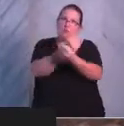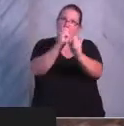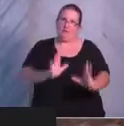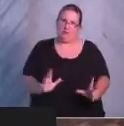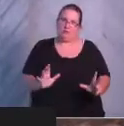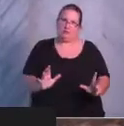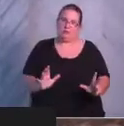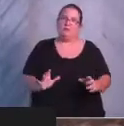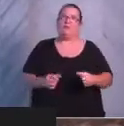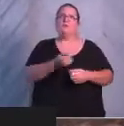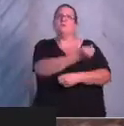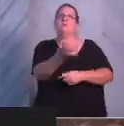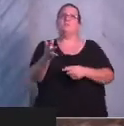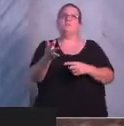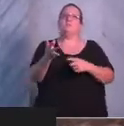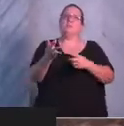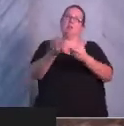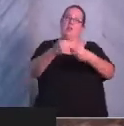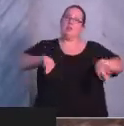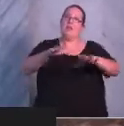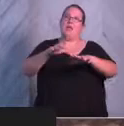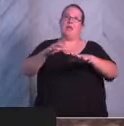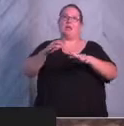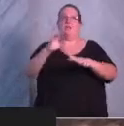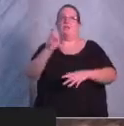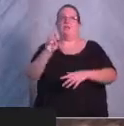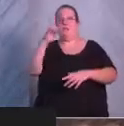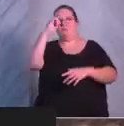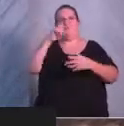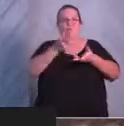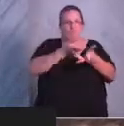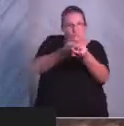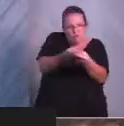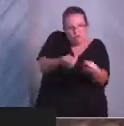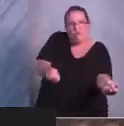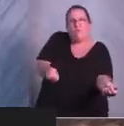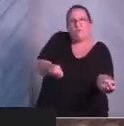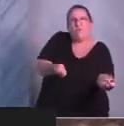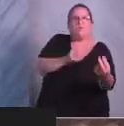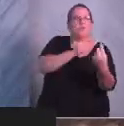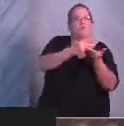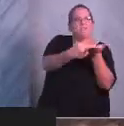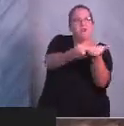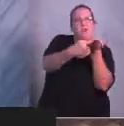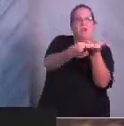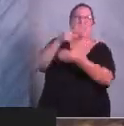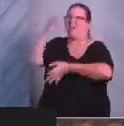Settle Indigenous land claims through nation-to-nation dialogues and not through the courts.